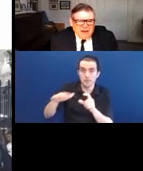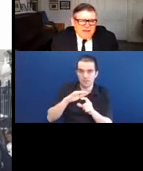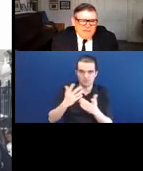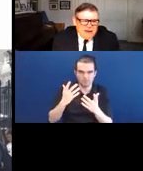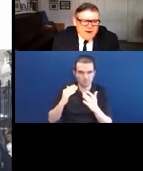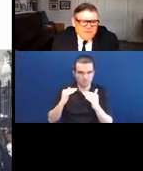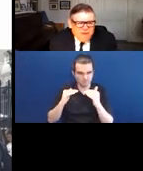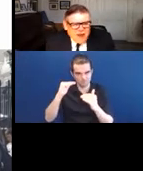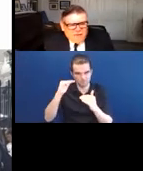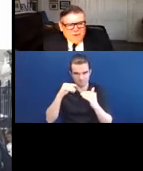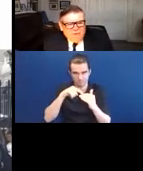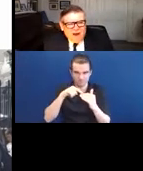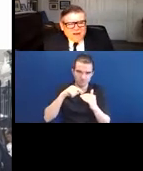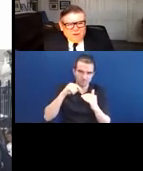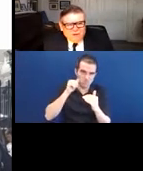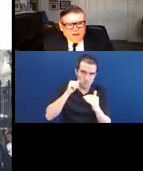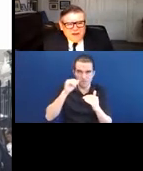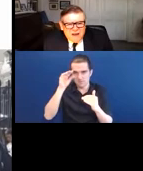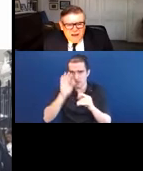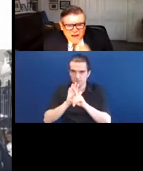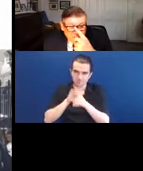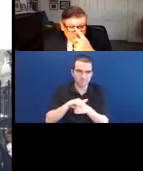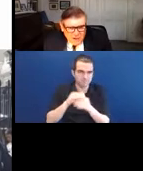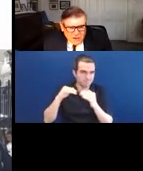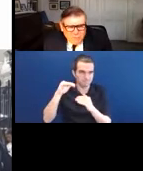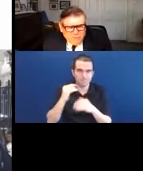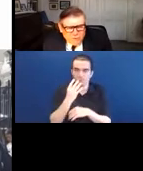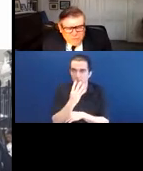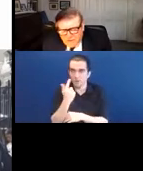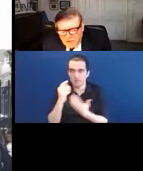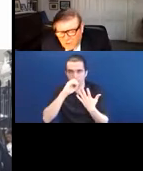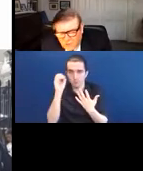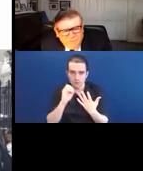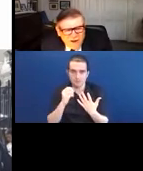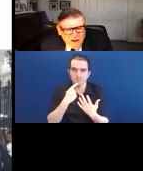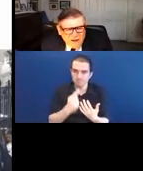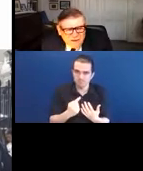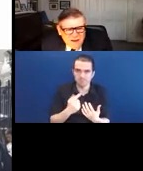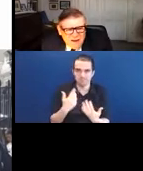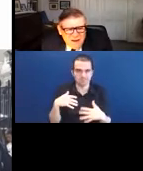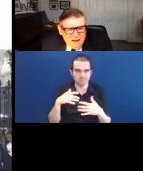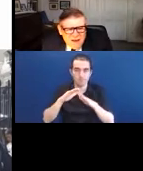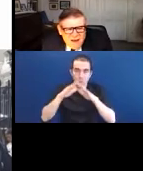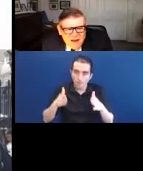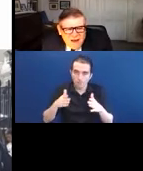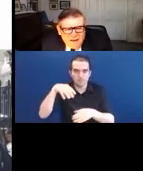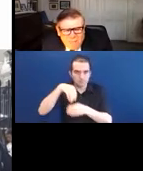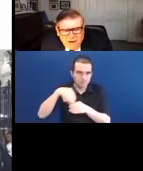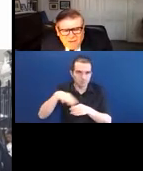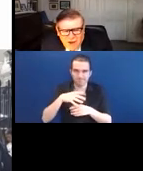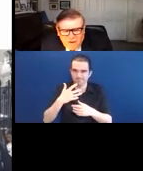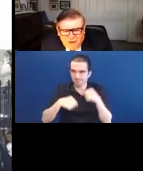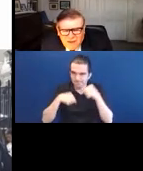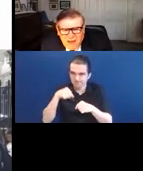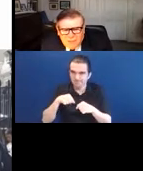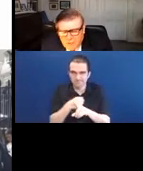25 testimonies of grave human rights abuses, including multiple forms of assault and violence. The impact